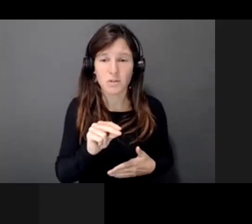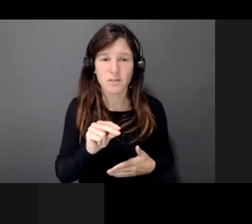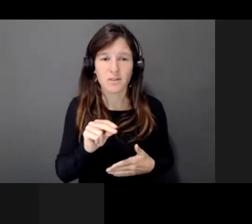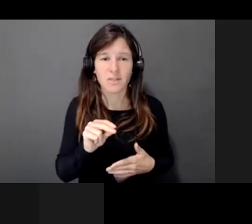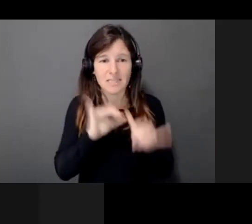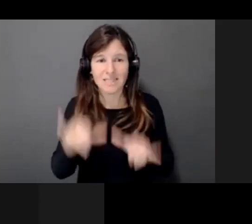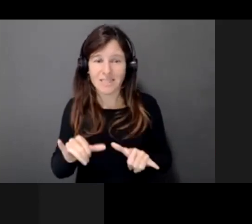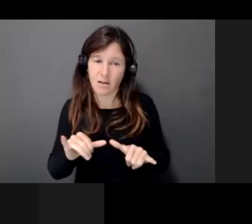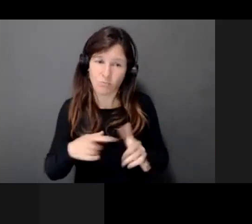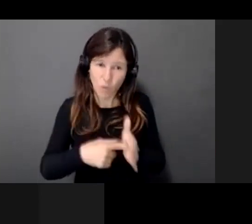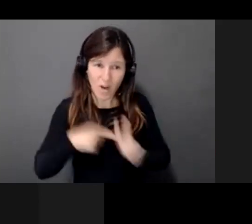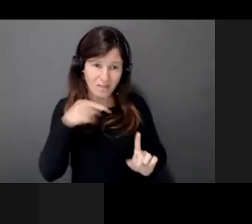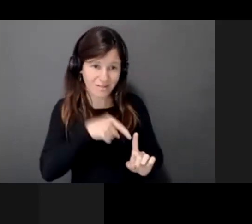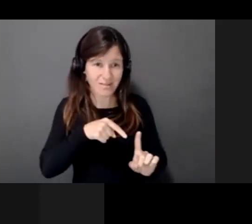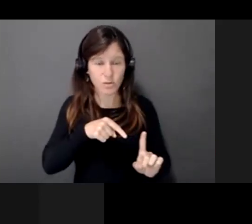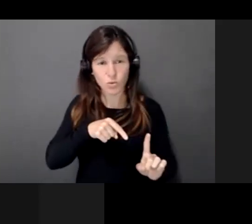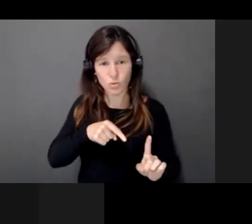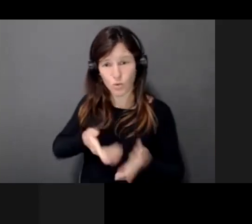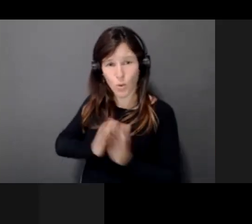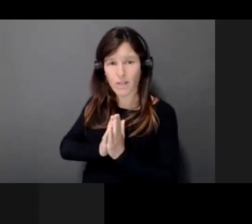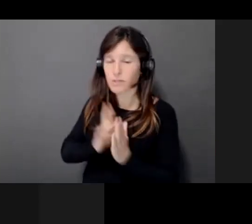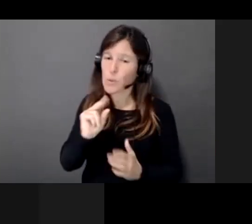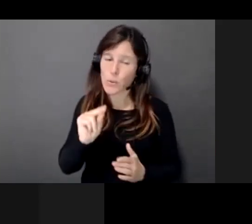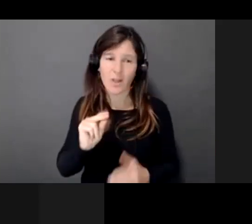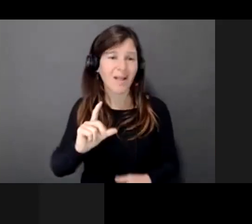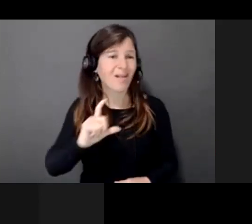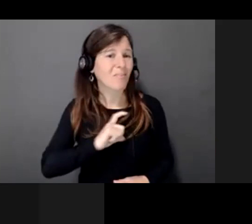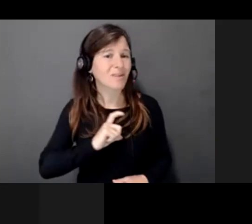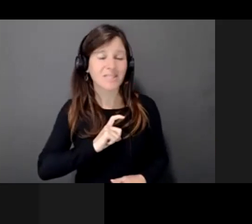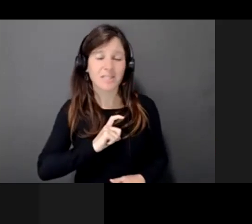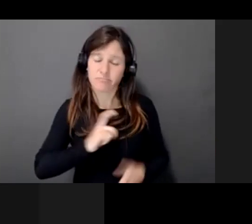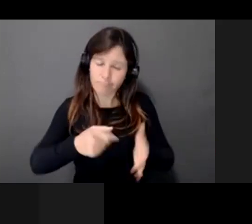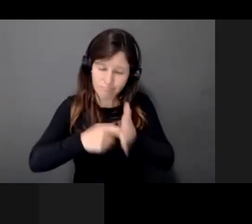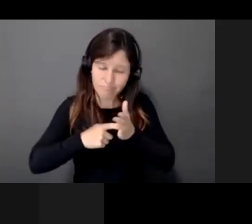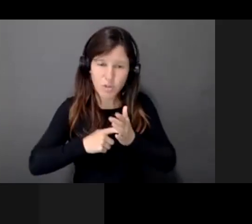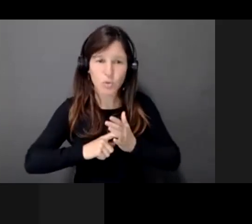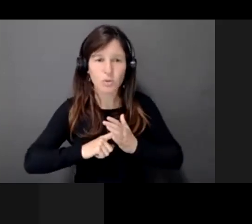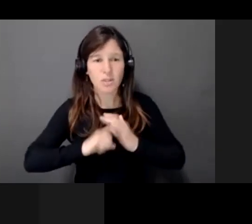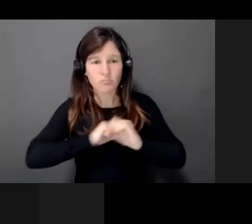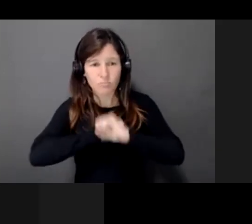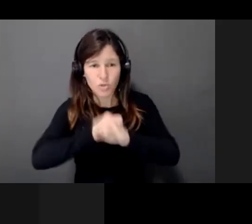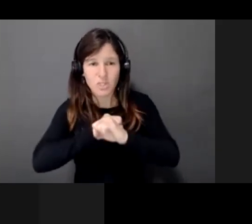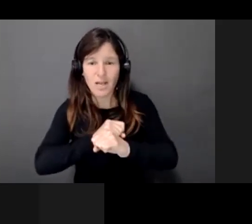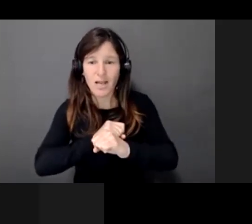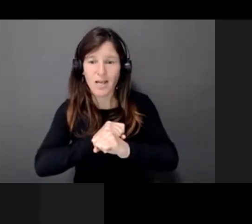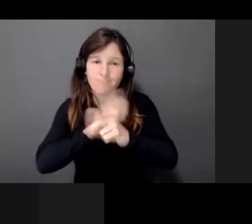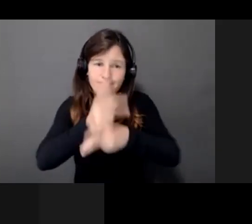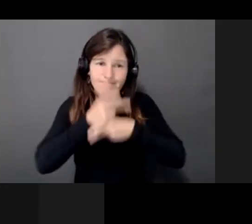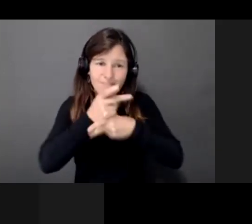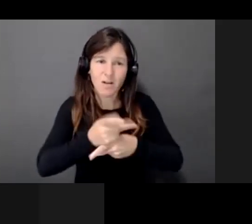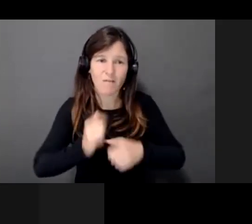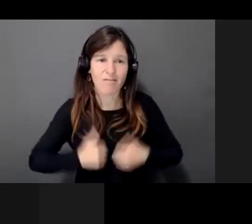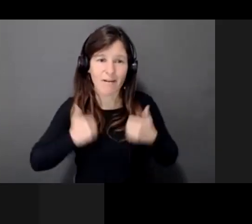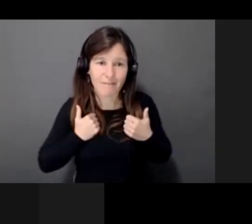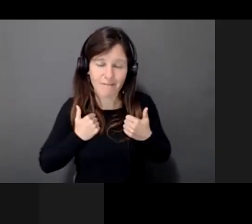works. The police have an overarching duty to protect and preserve life. And so they ultimately make a decision as to whether they